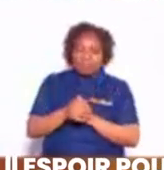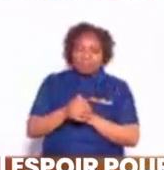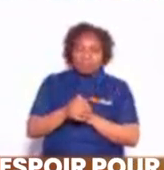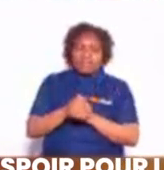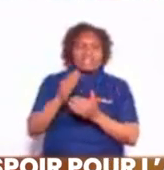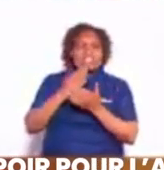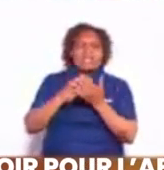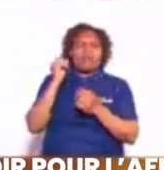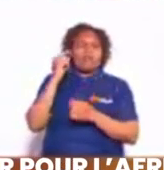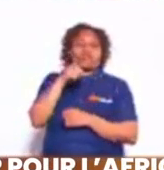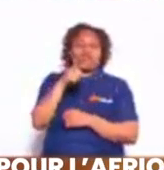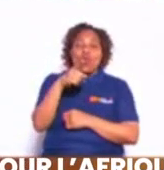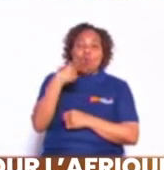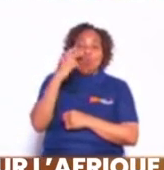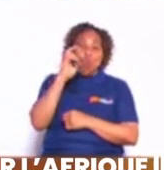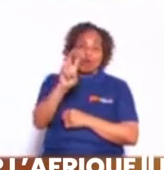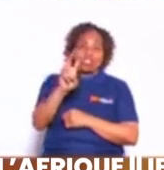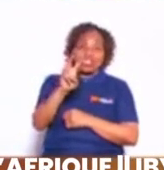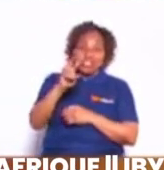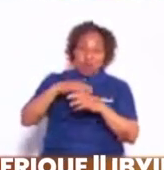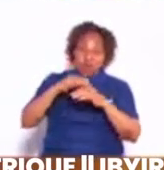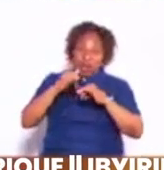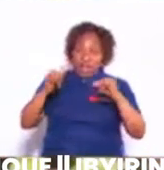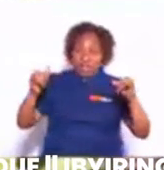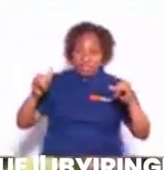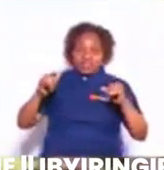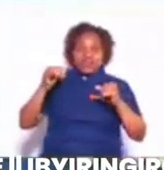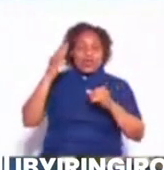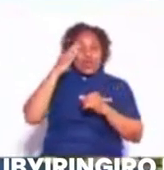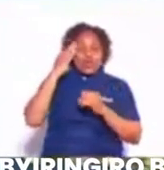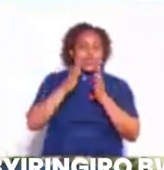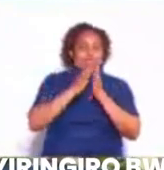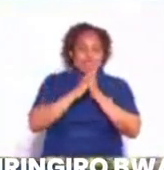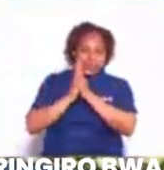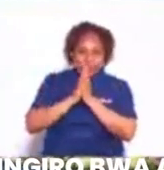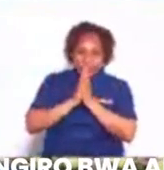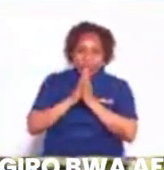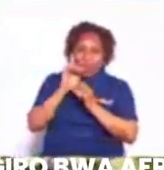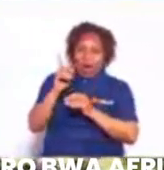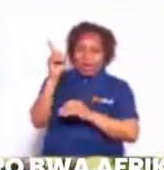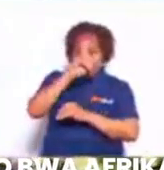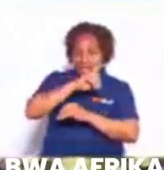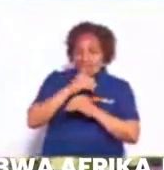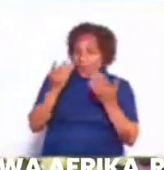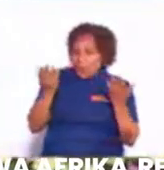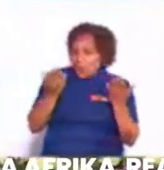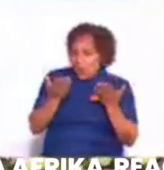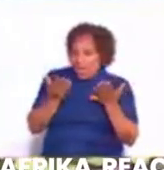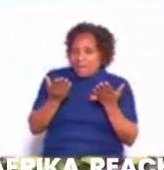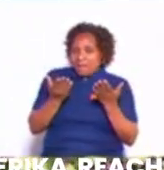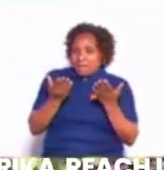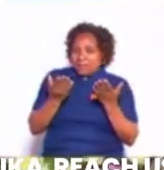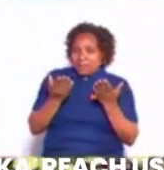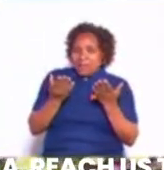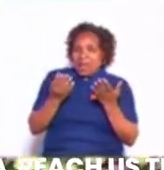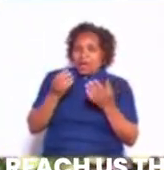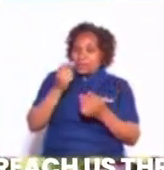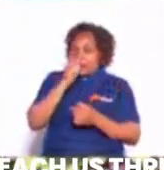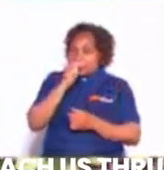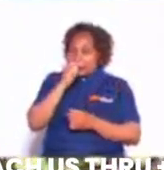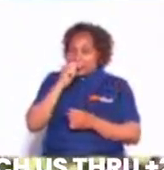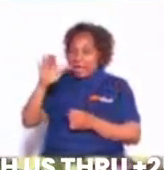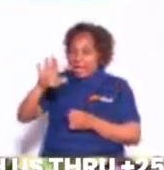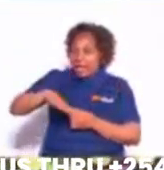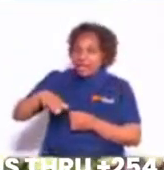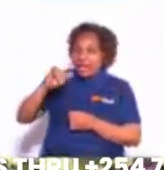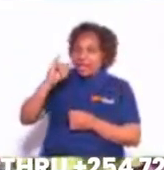Some of you who are watching me online, you know this story. One day I was in one of our regions, Tanzania, called Iringa.